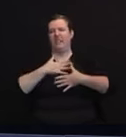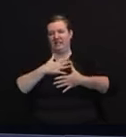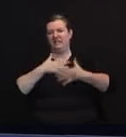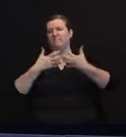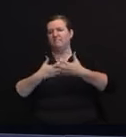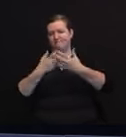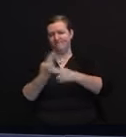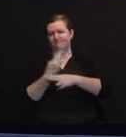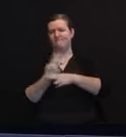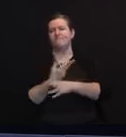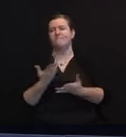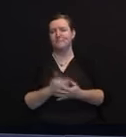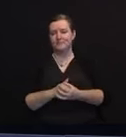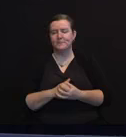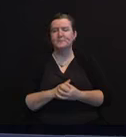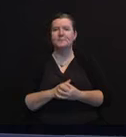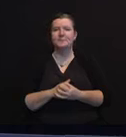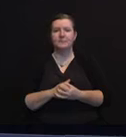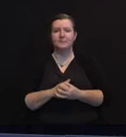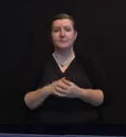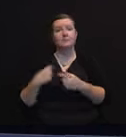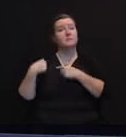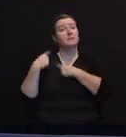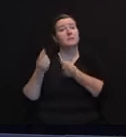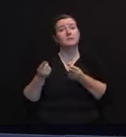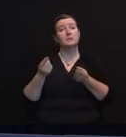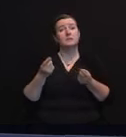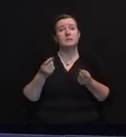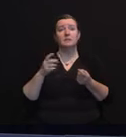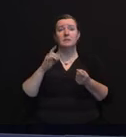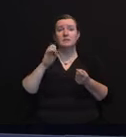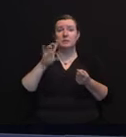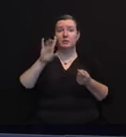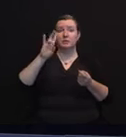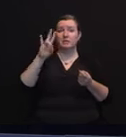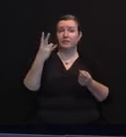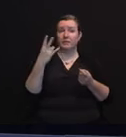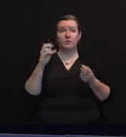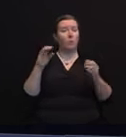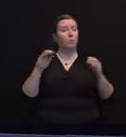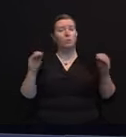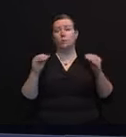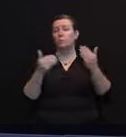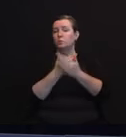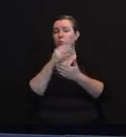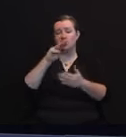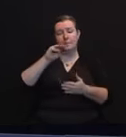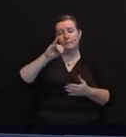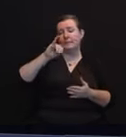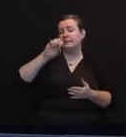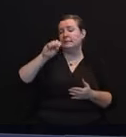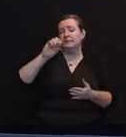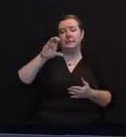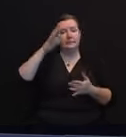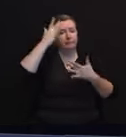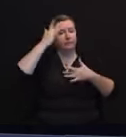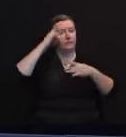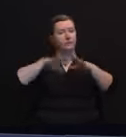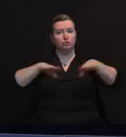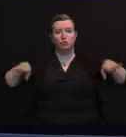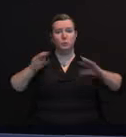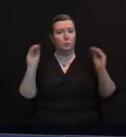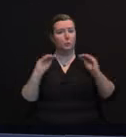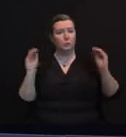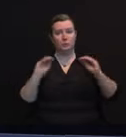Since 12/7, there are no new cases of multi-inflammatory syndrome in children. There are 64 total cases in the